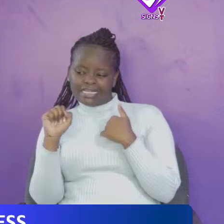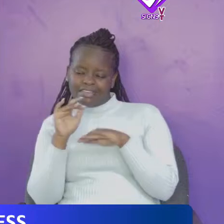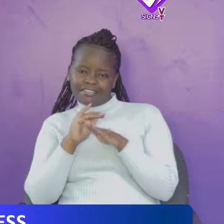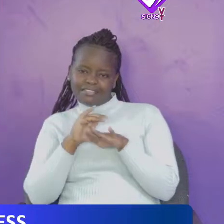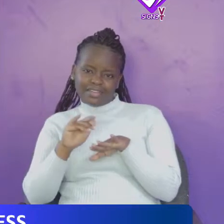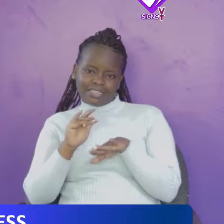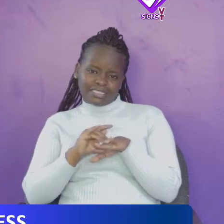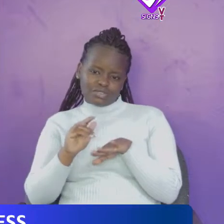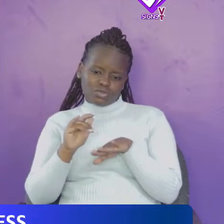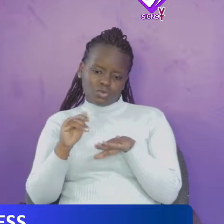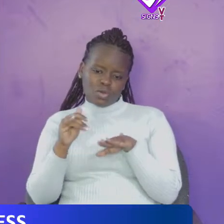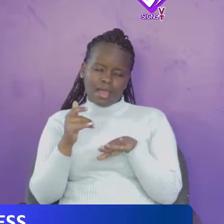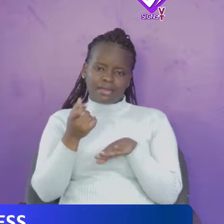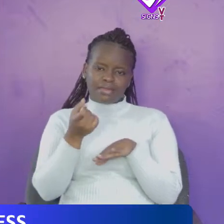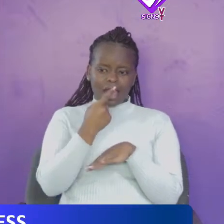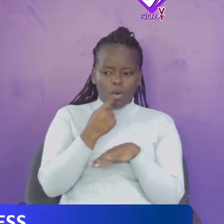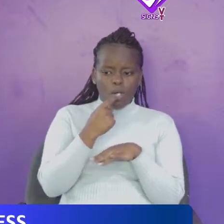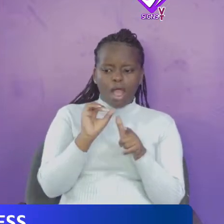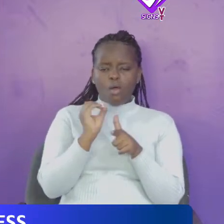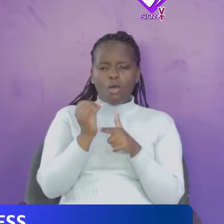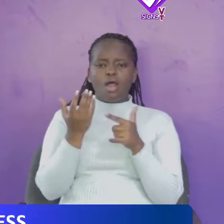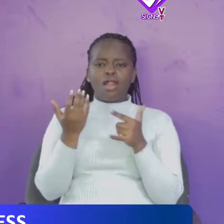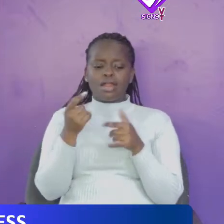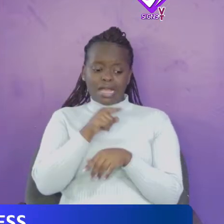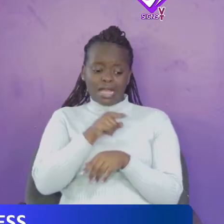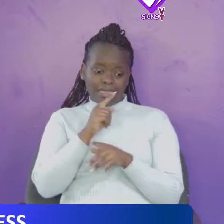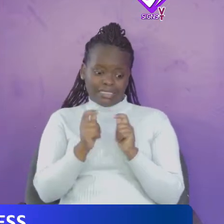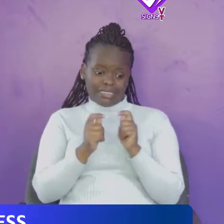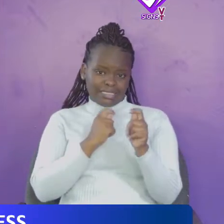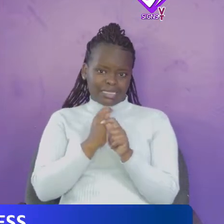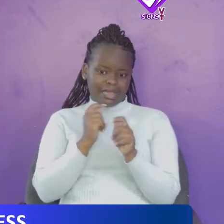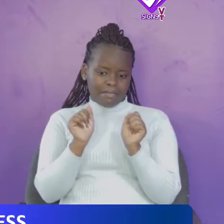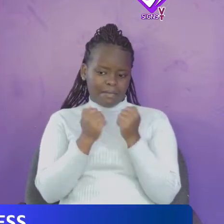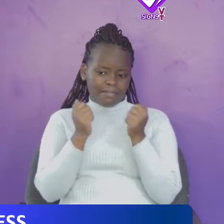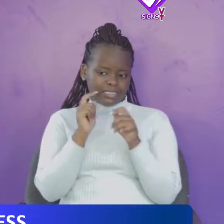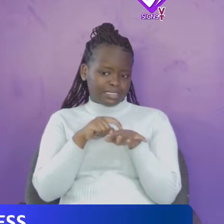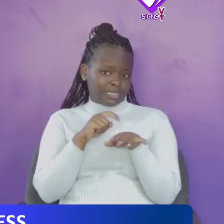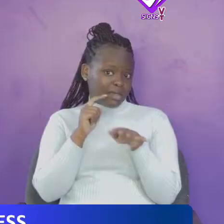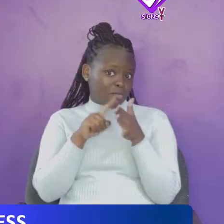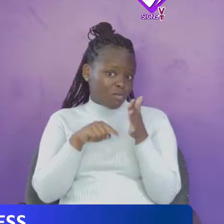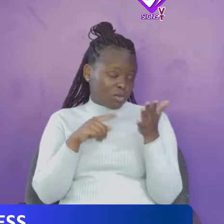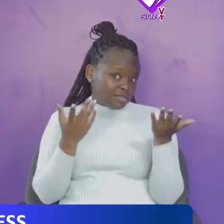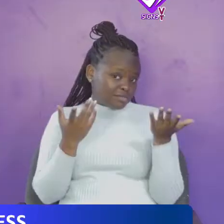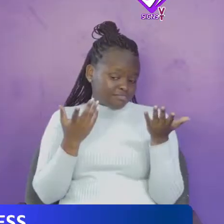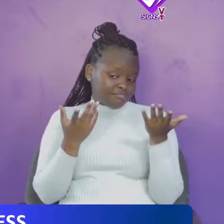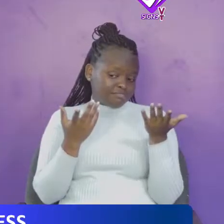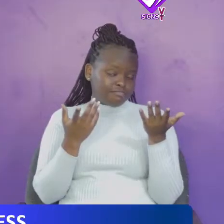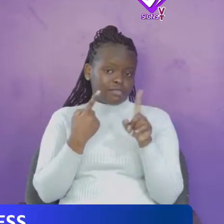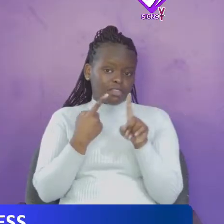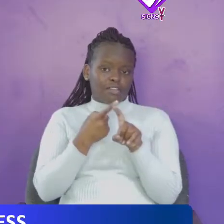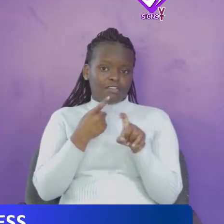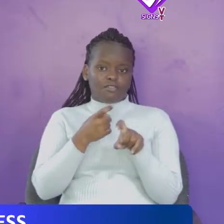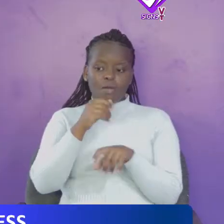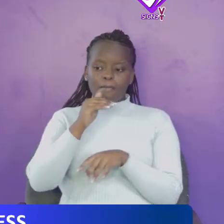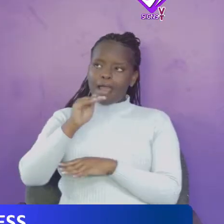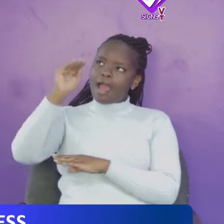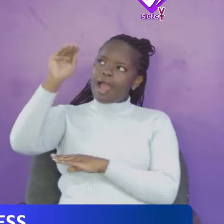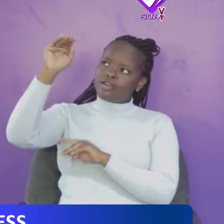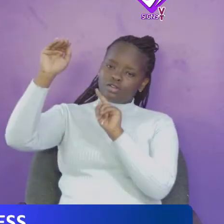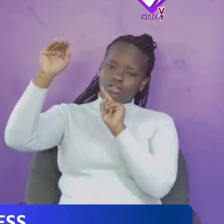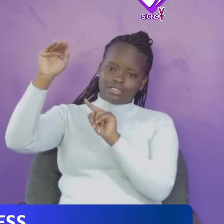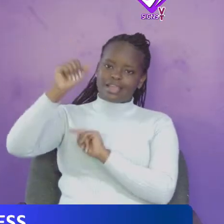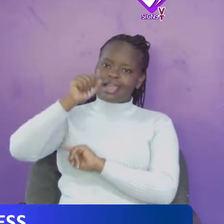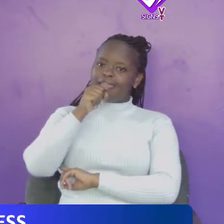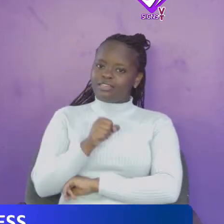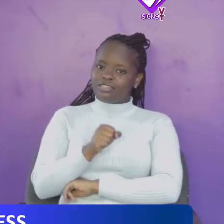condition. And this type of sweat generally happens, or rather occurs, from adulthood age. Yeah.